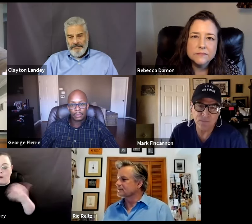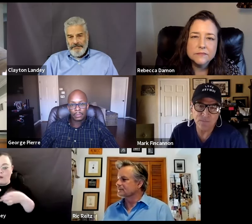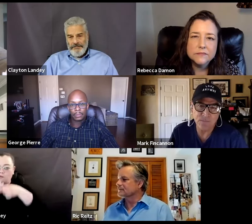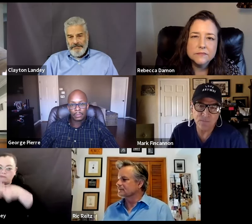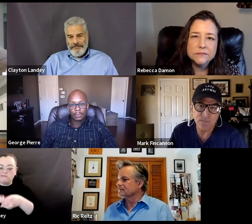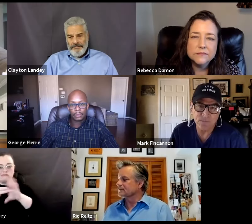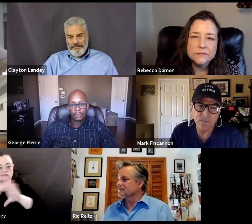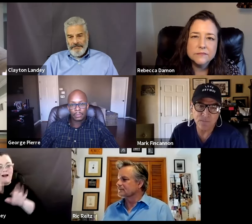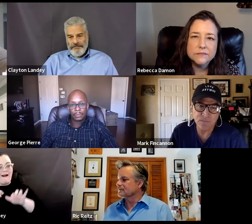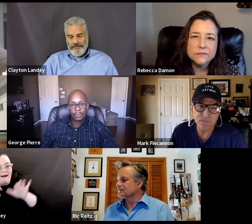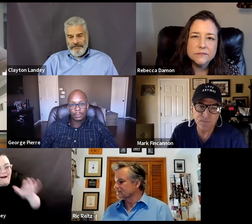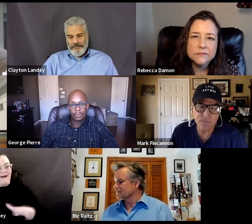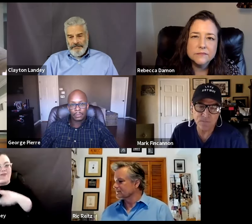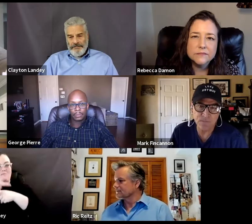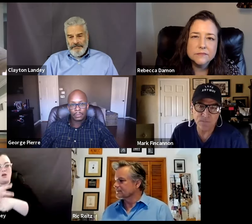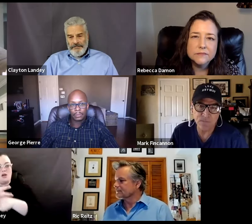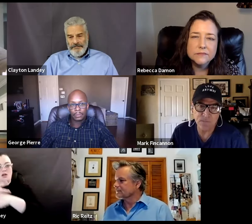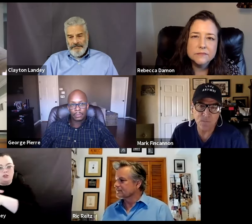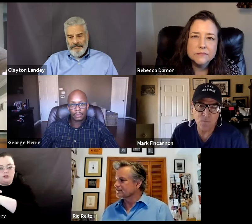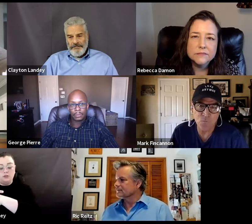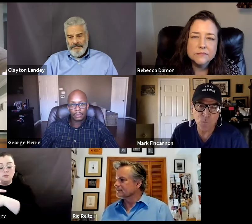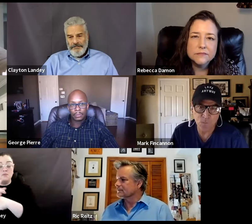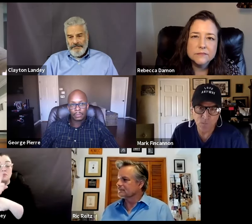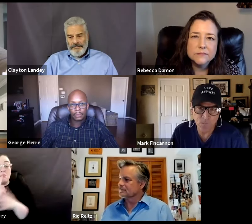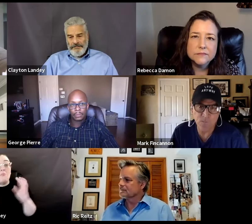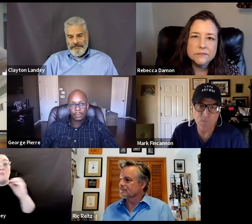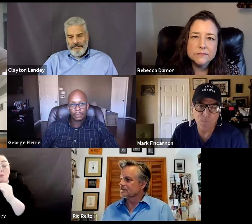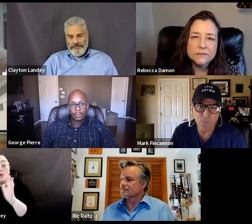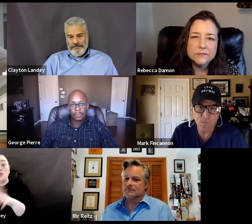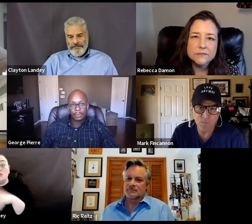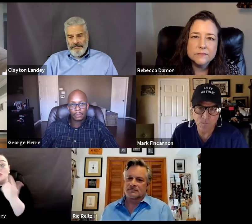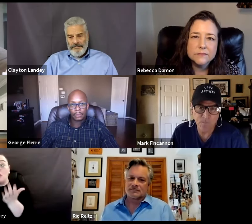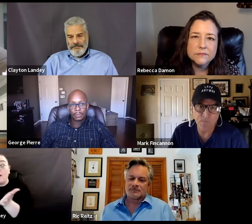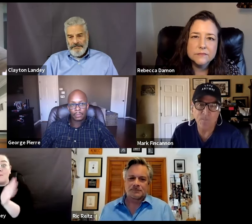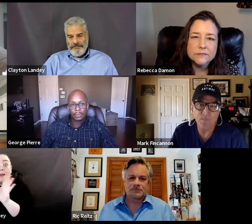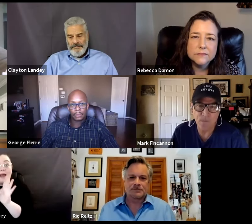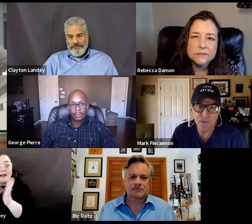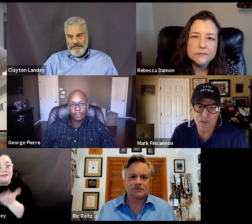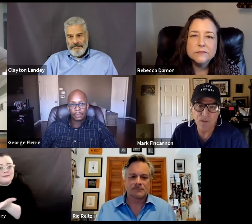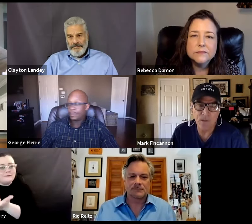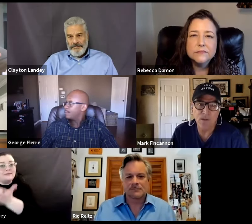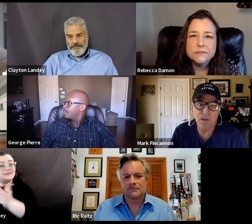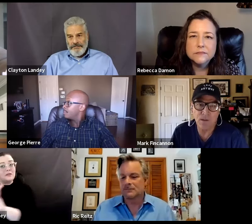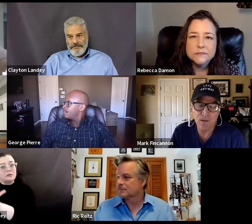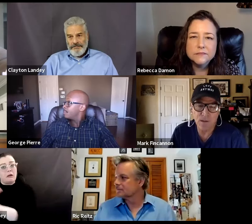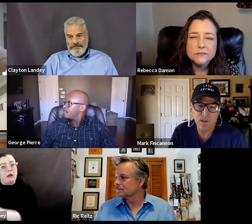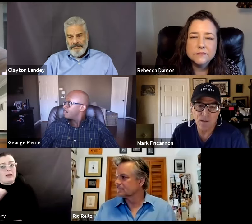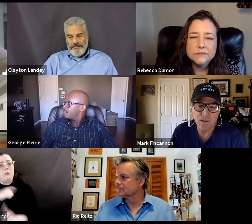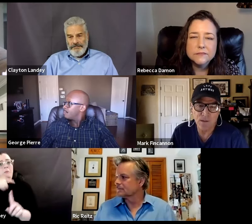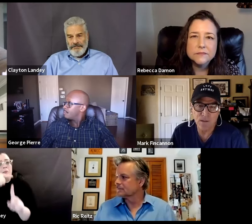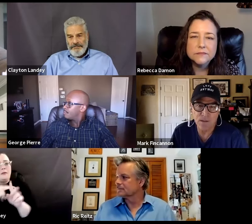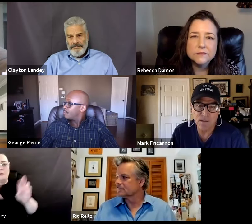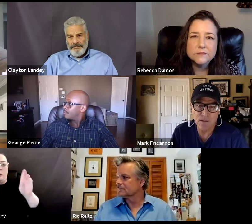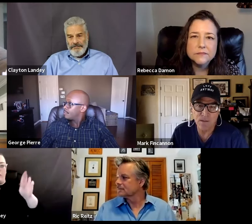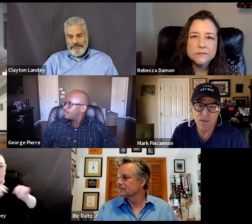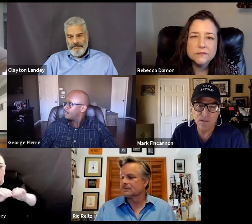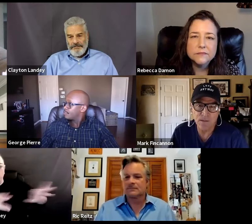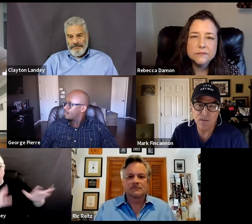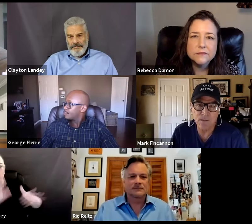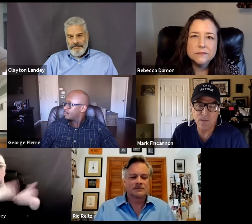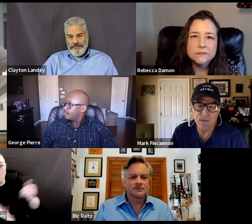production, and so many more are returning, not only there, but I hope around the country. We all have been hearing about Tyler